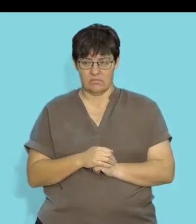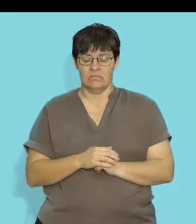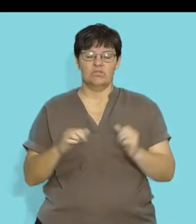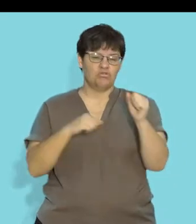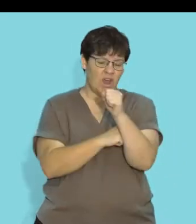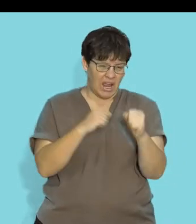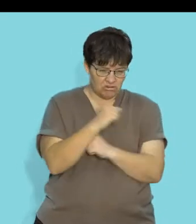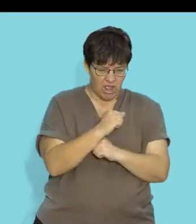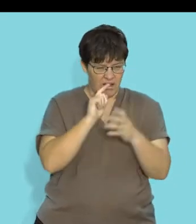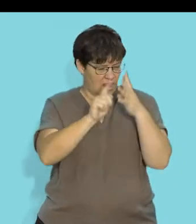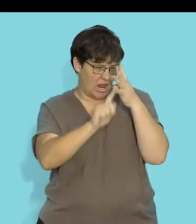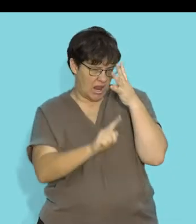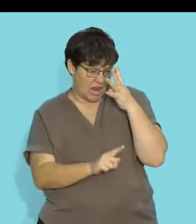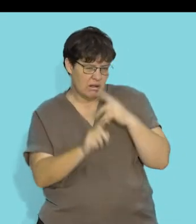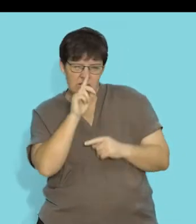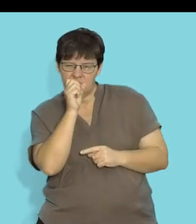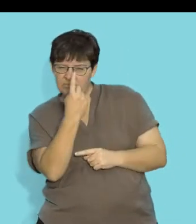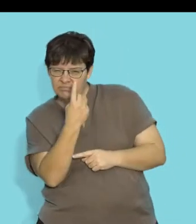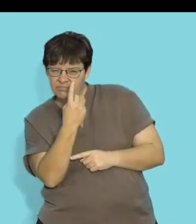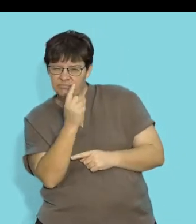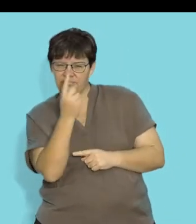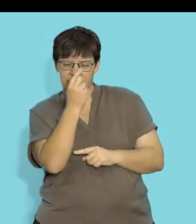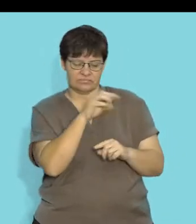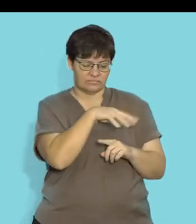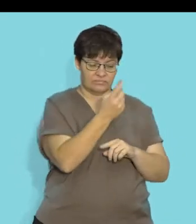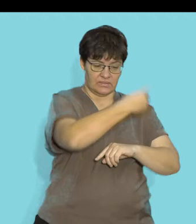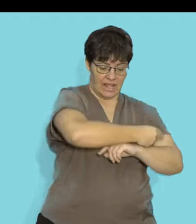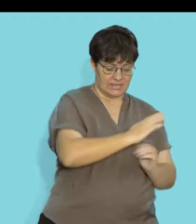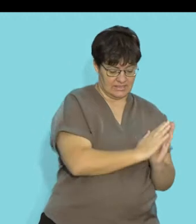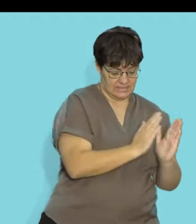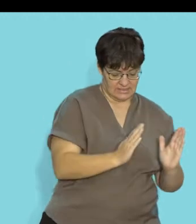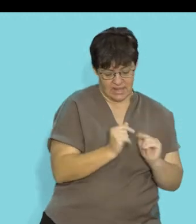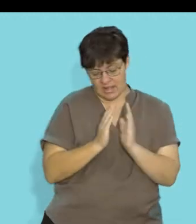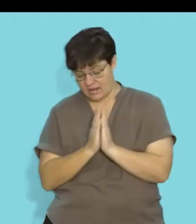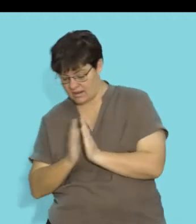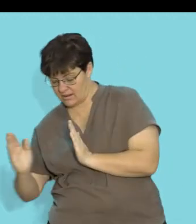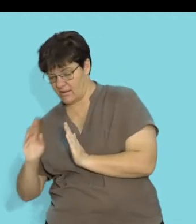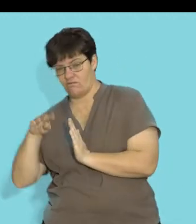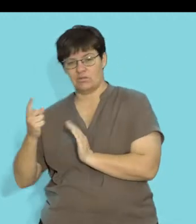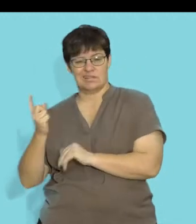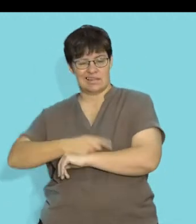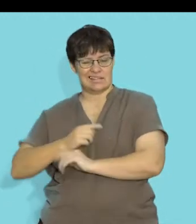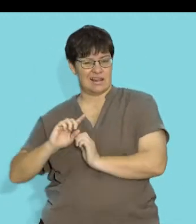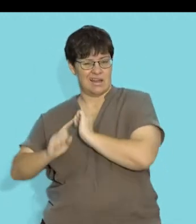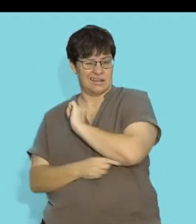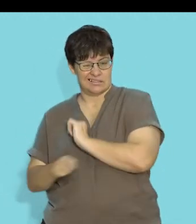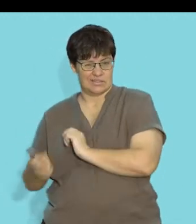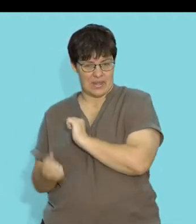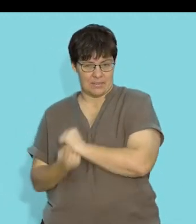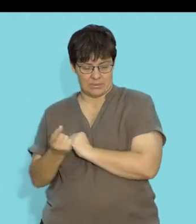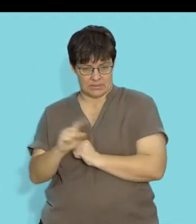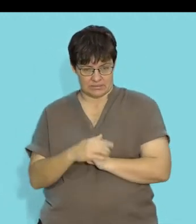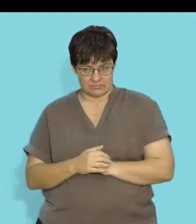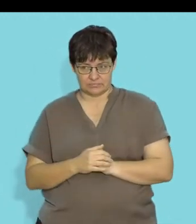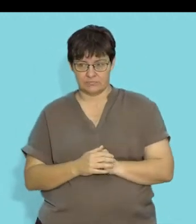structures and it gives you a sense of what has happened over the first 14 days and then over the next 14 days. If we look right on the top, it